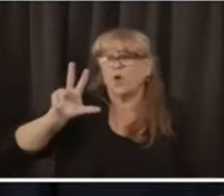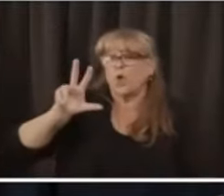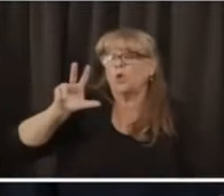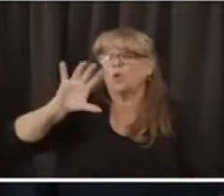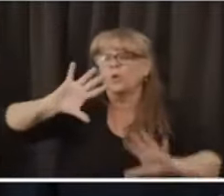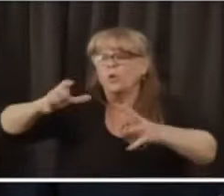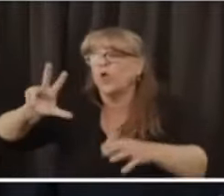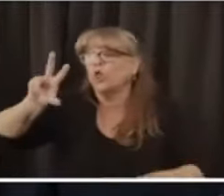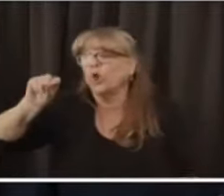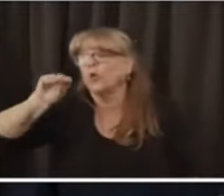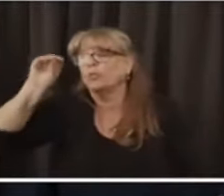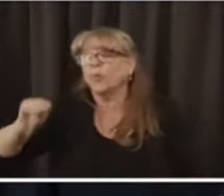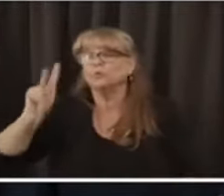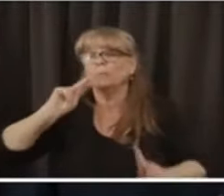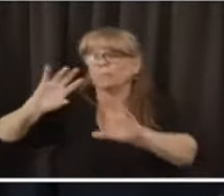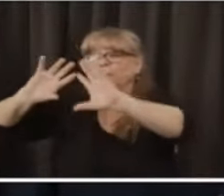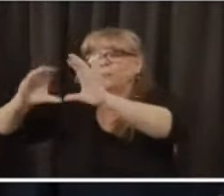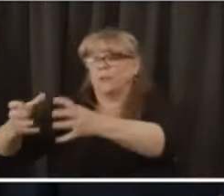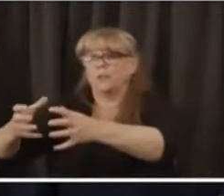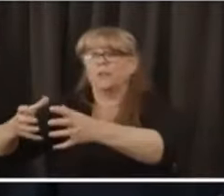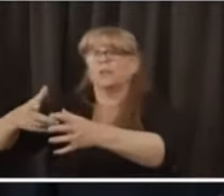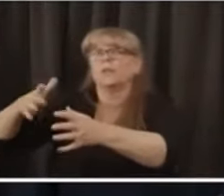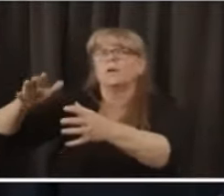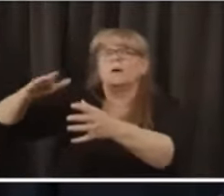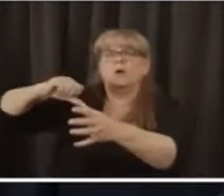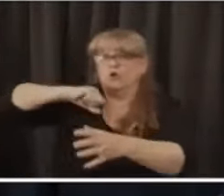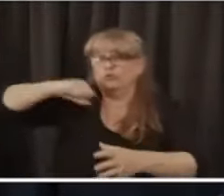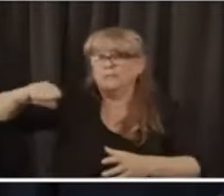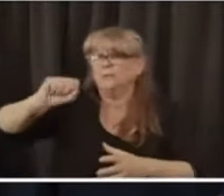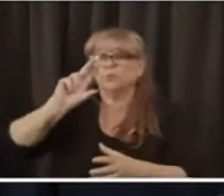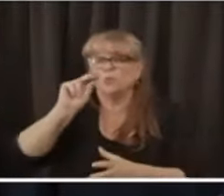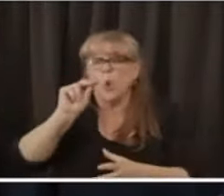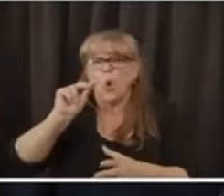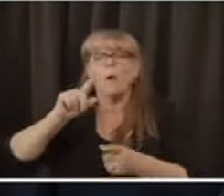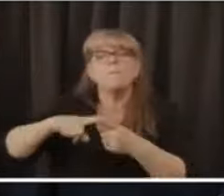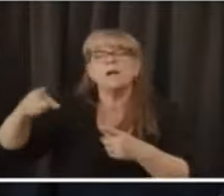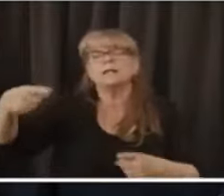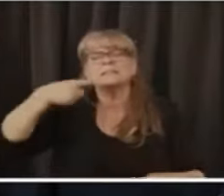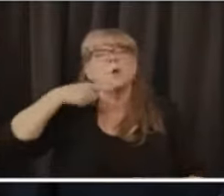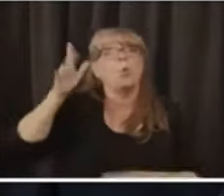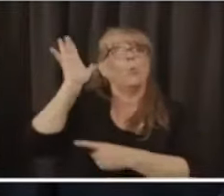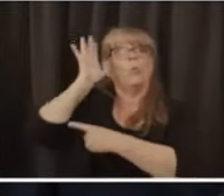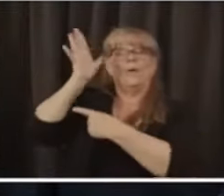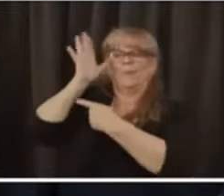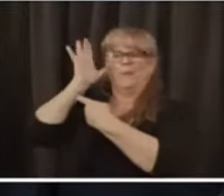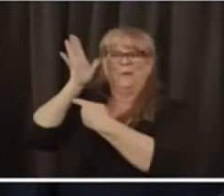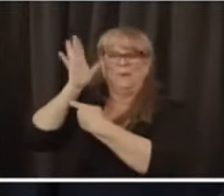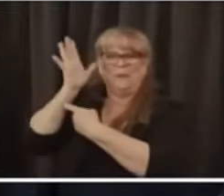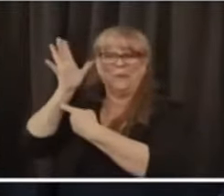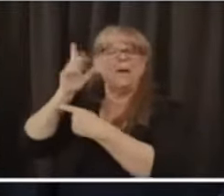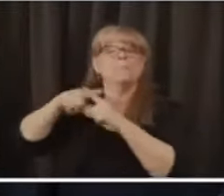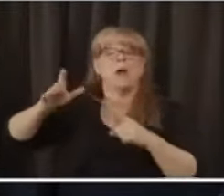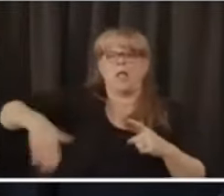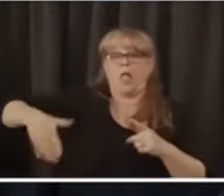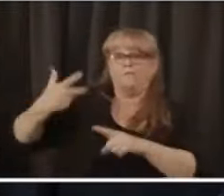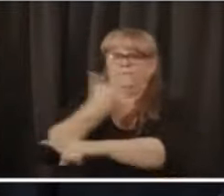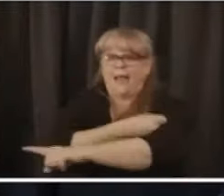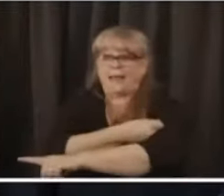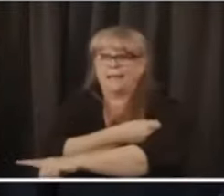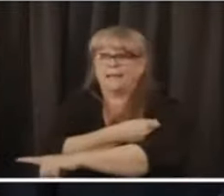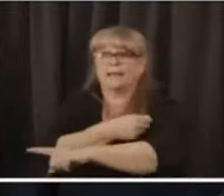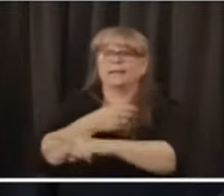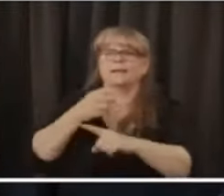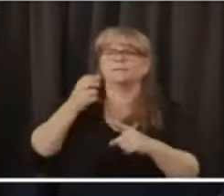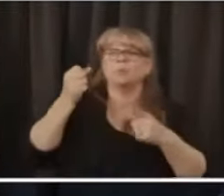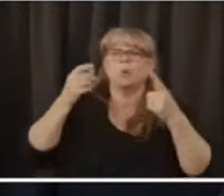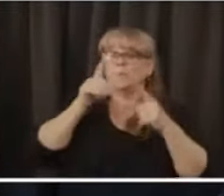that isn't resistant. They do say they're going to get it, and yet they haven't gotten it. And so you ask yourself why. And generally